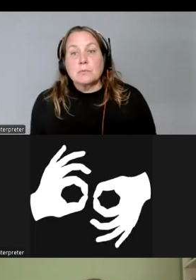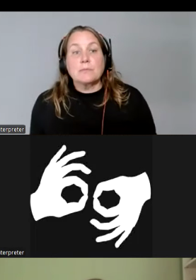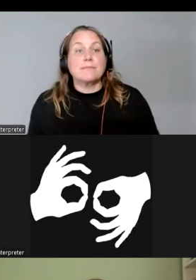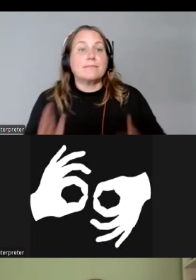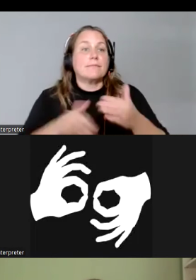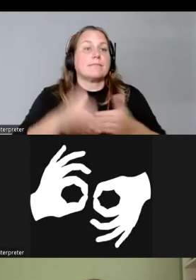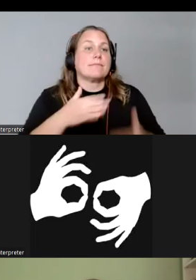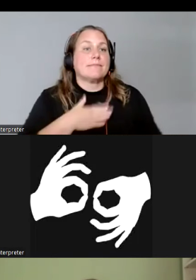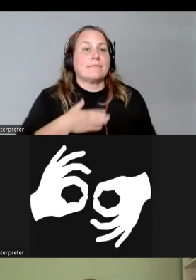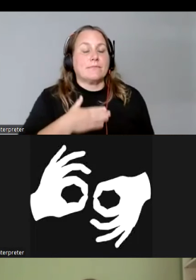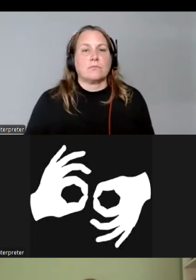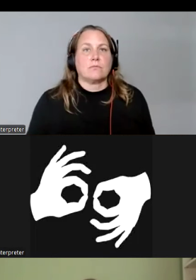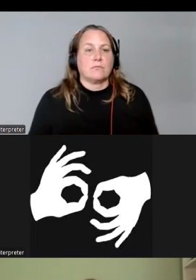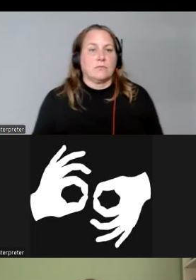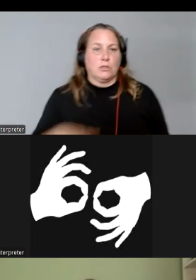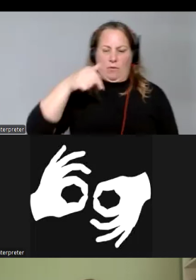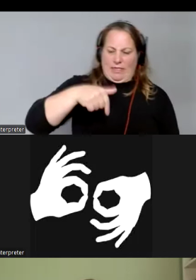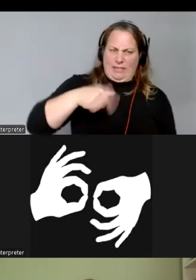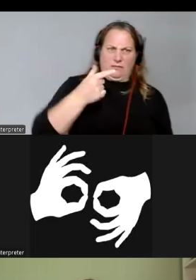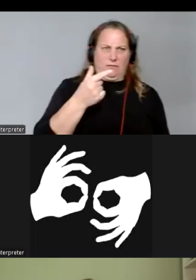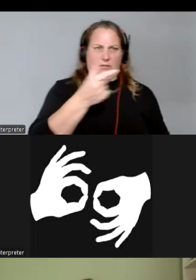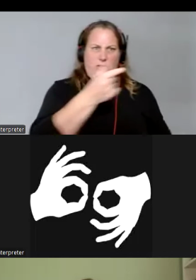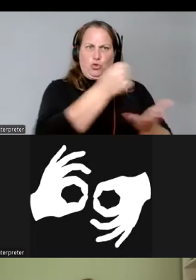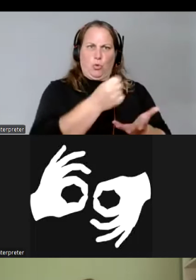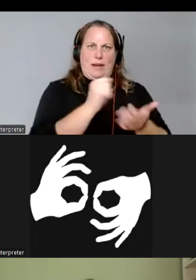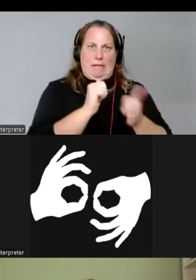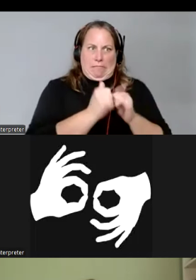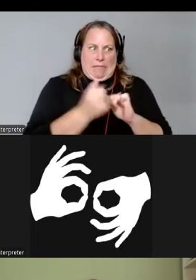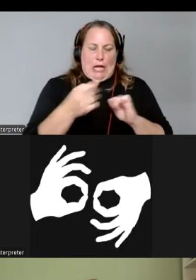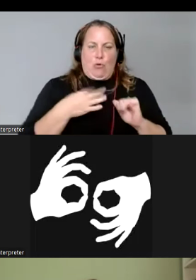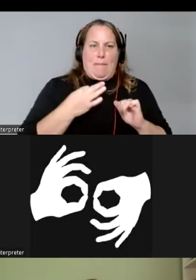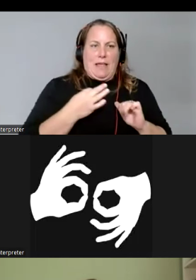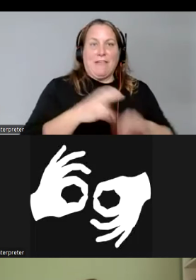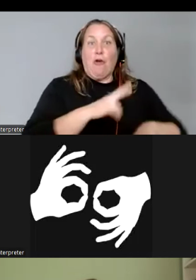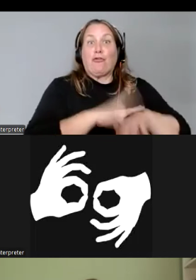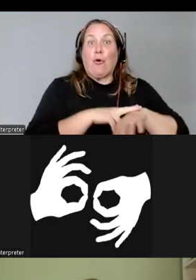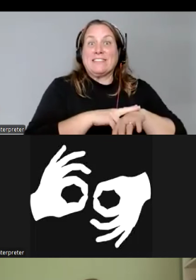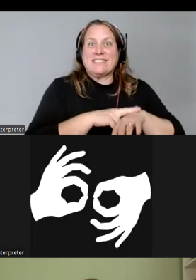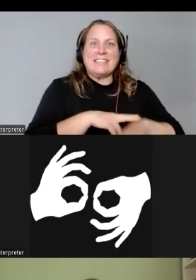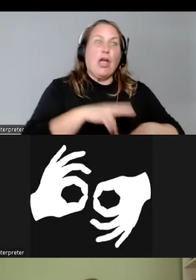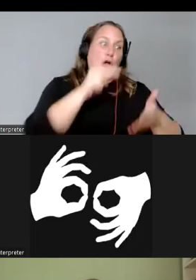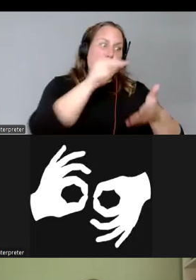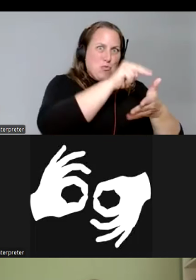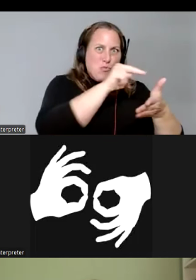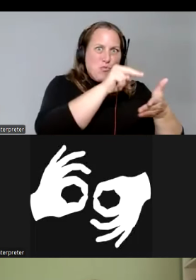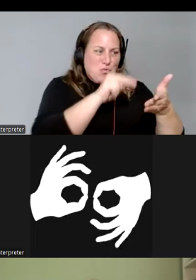So how do you apply for this grant? First of all, of course, read the program guidelines